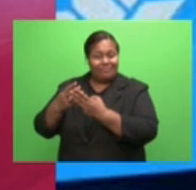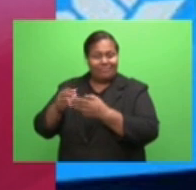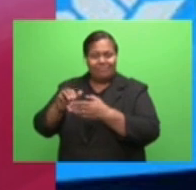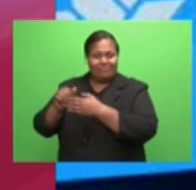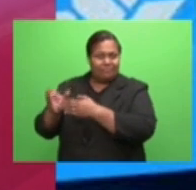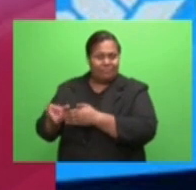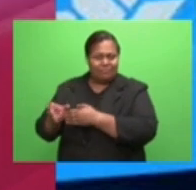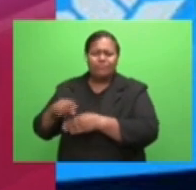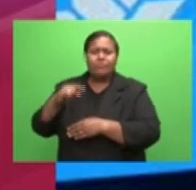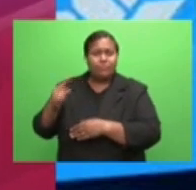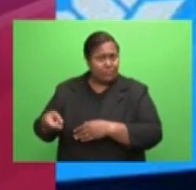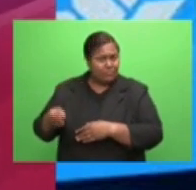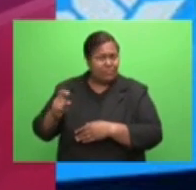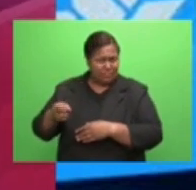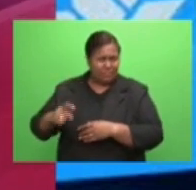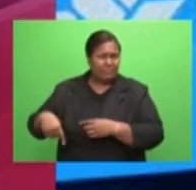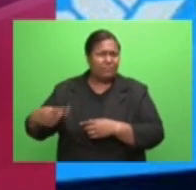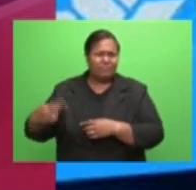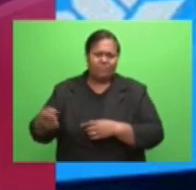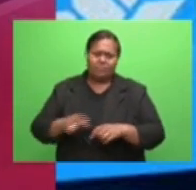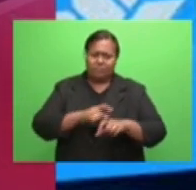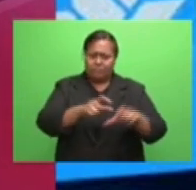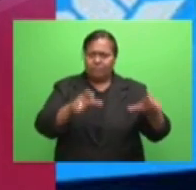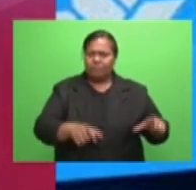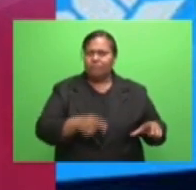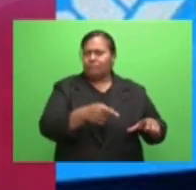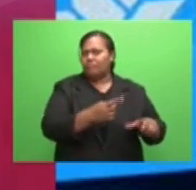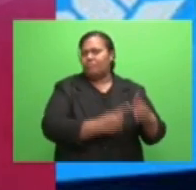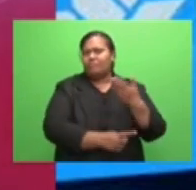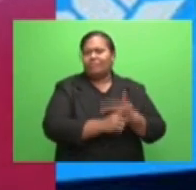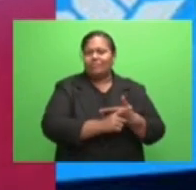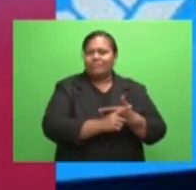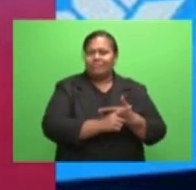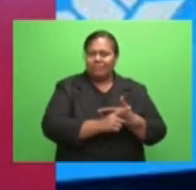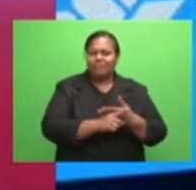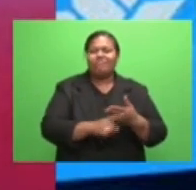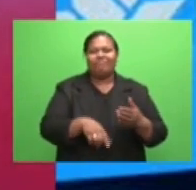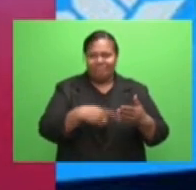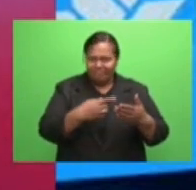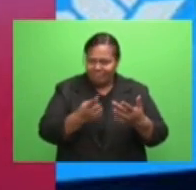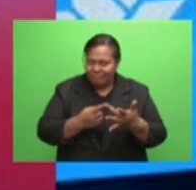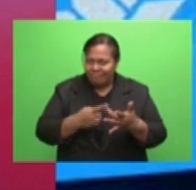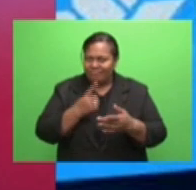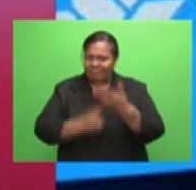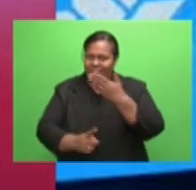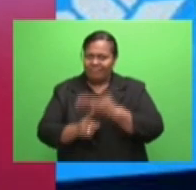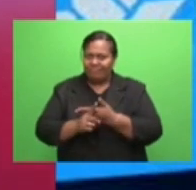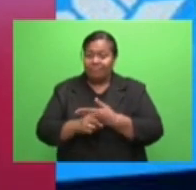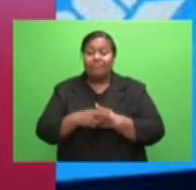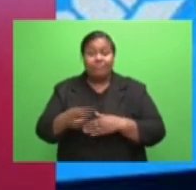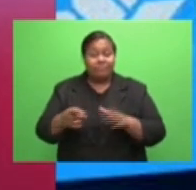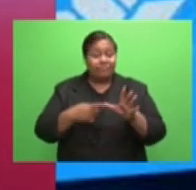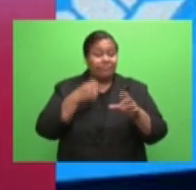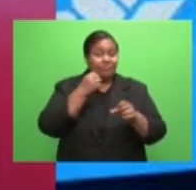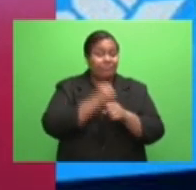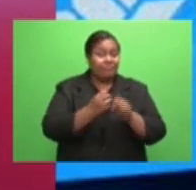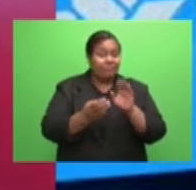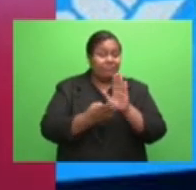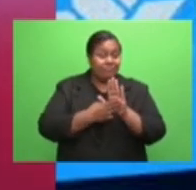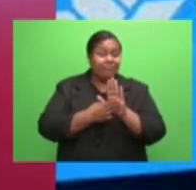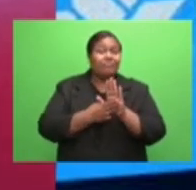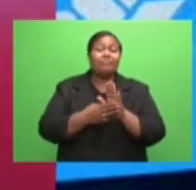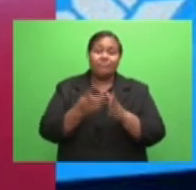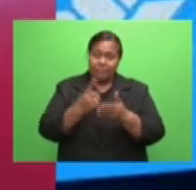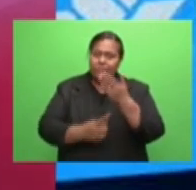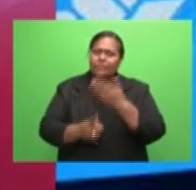normally, we didn't have a court case to go through, etc., then our annual general meeting, the proper one